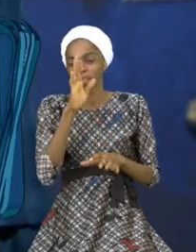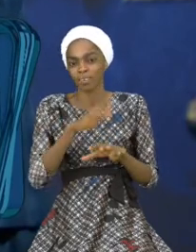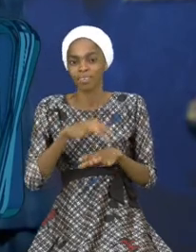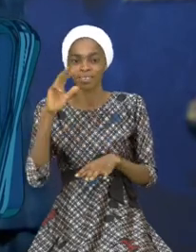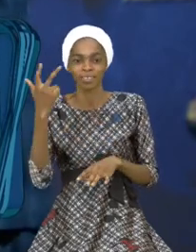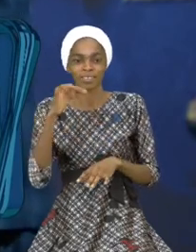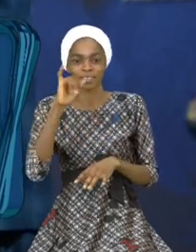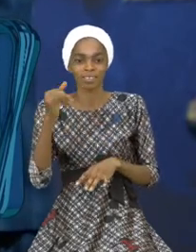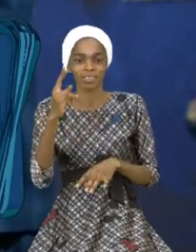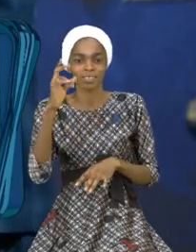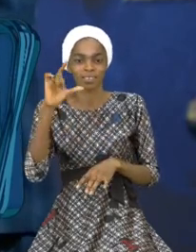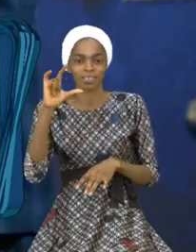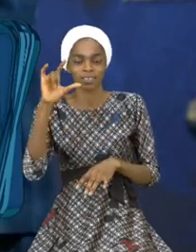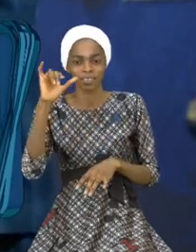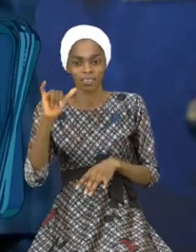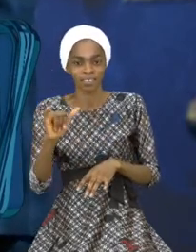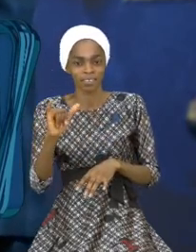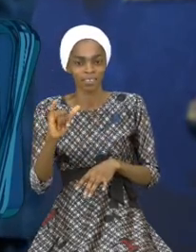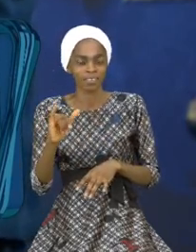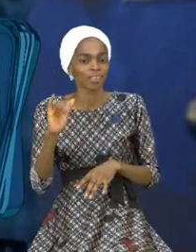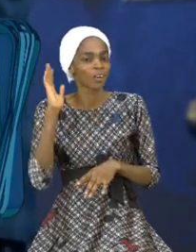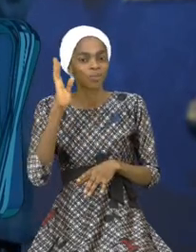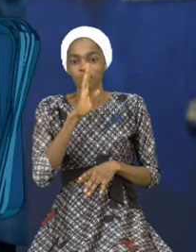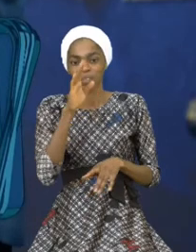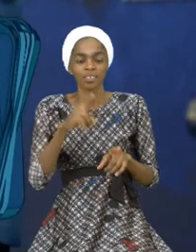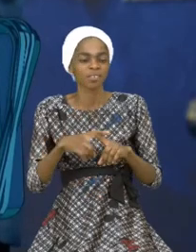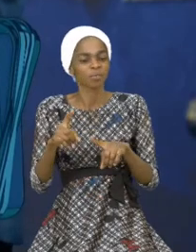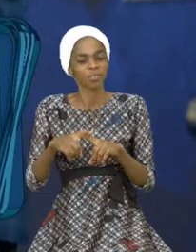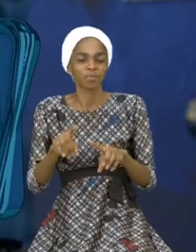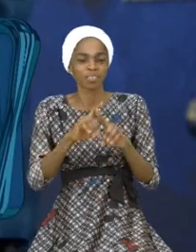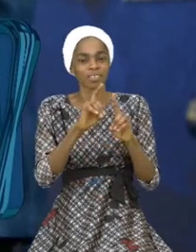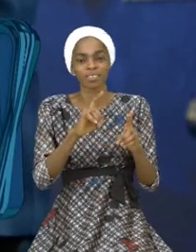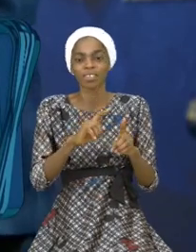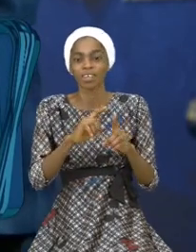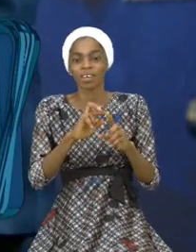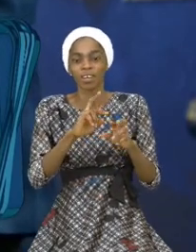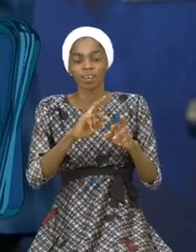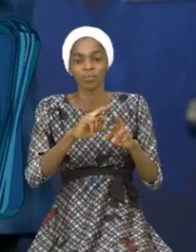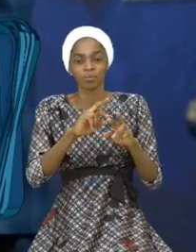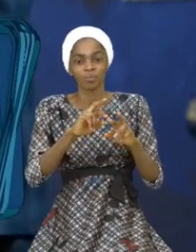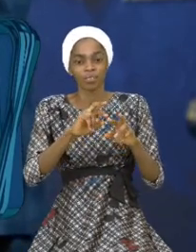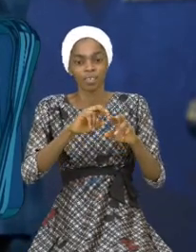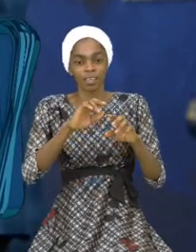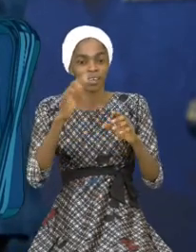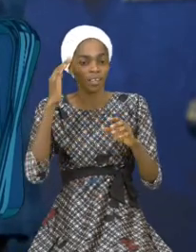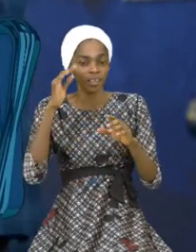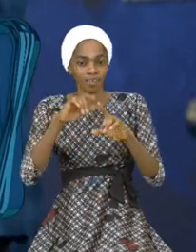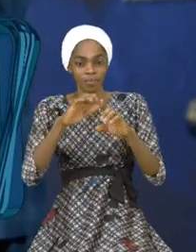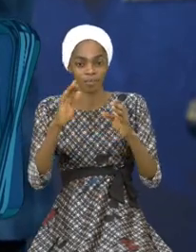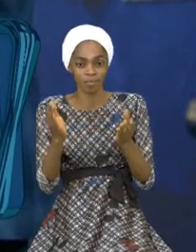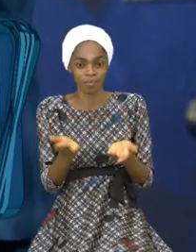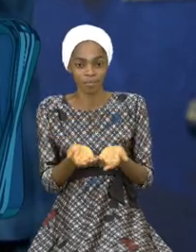It's going to be at the various region headquarters. And the time of the banquet is 2 p.m.